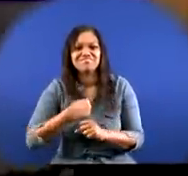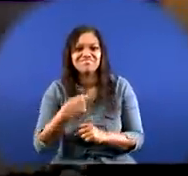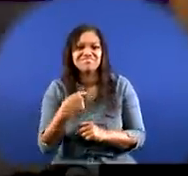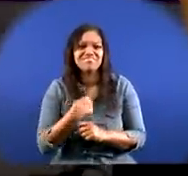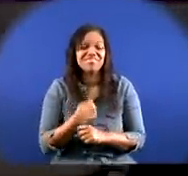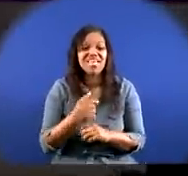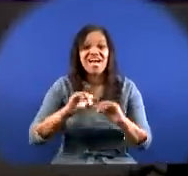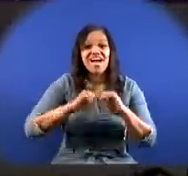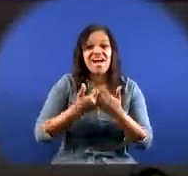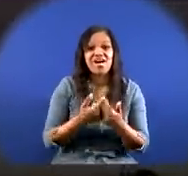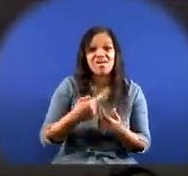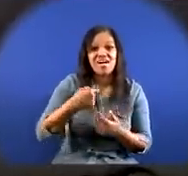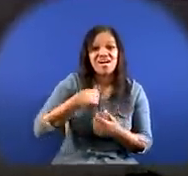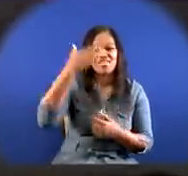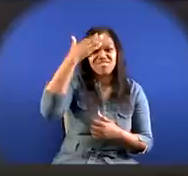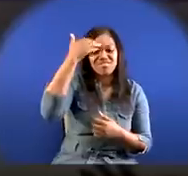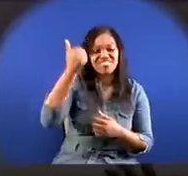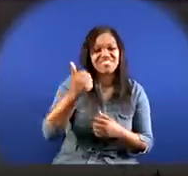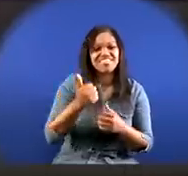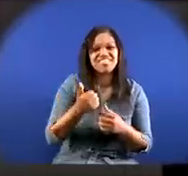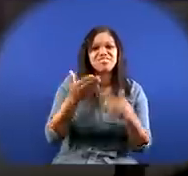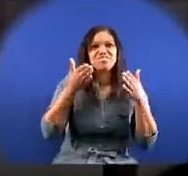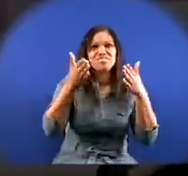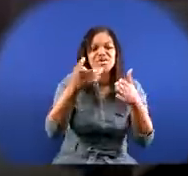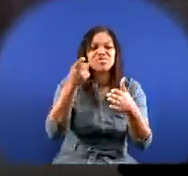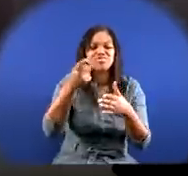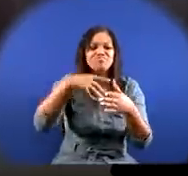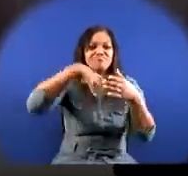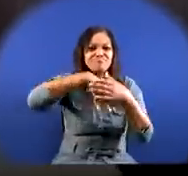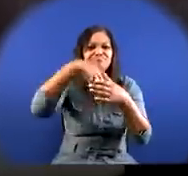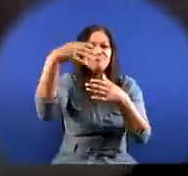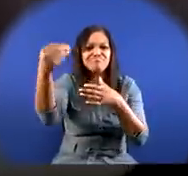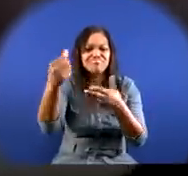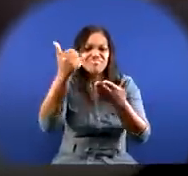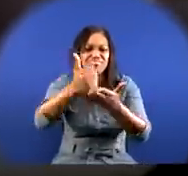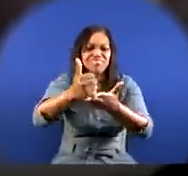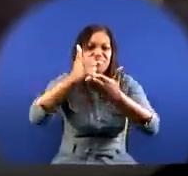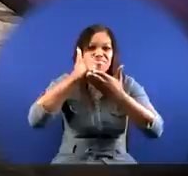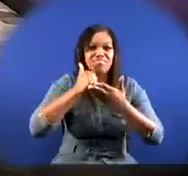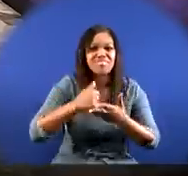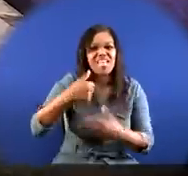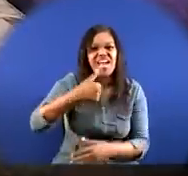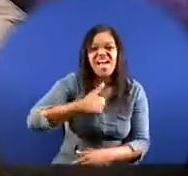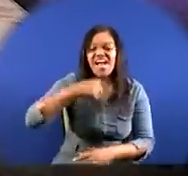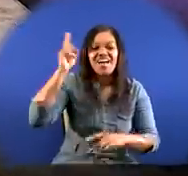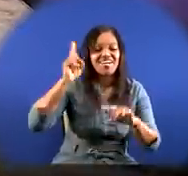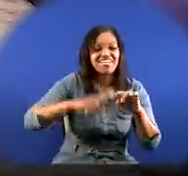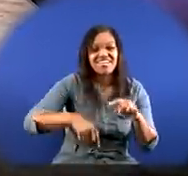How can I forget? How can I forget? Oh, how you hold me? How can I forget?